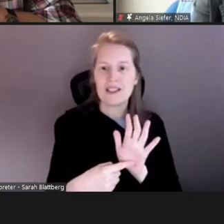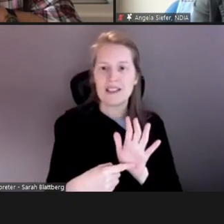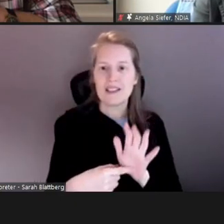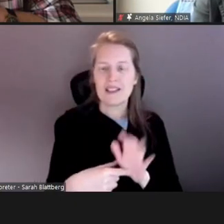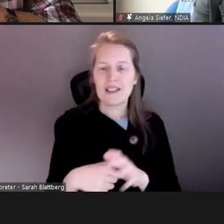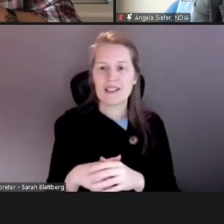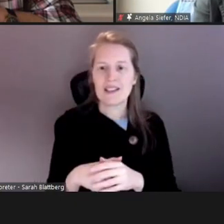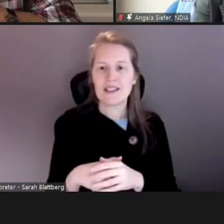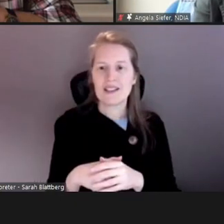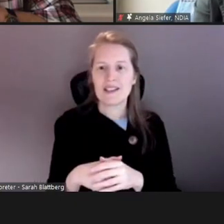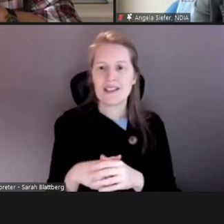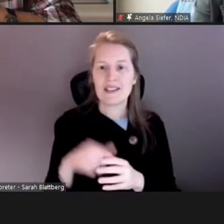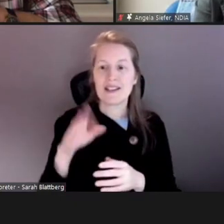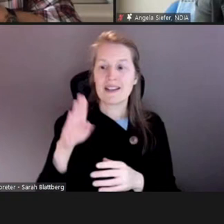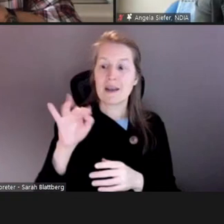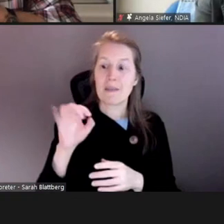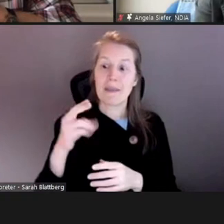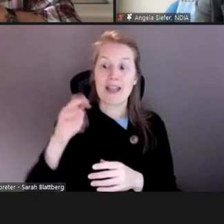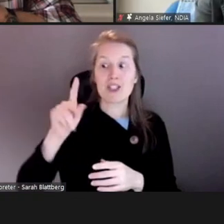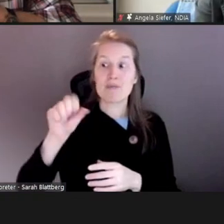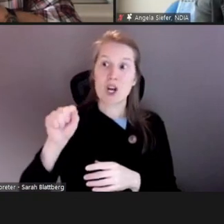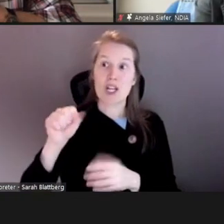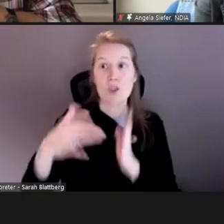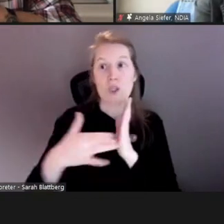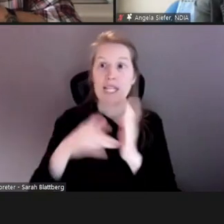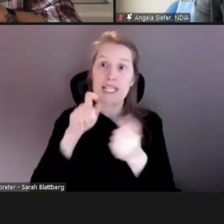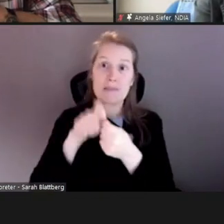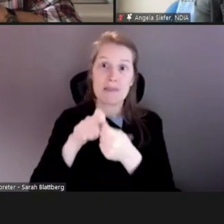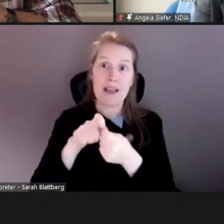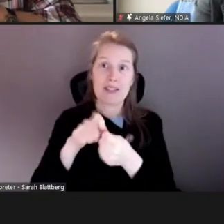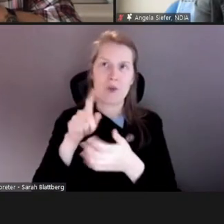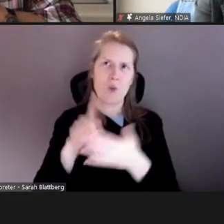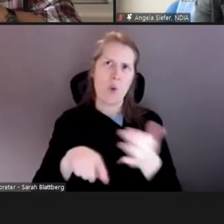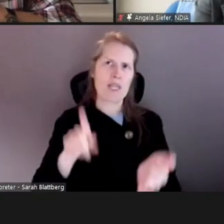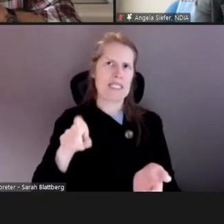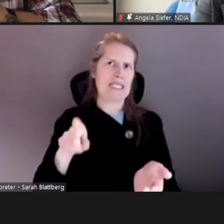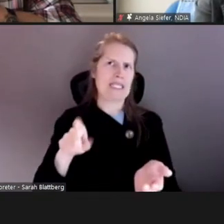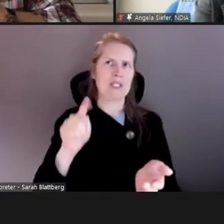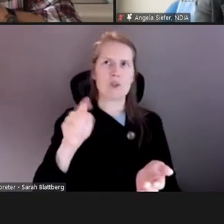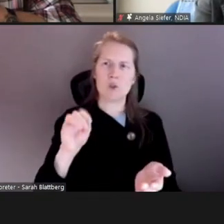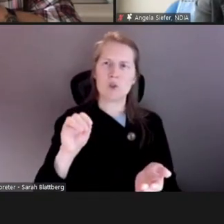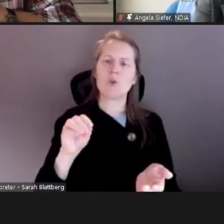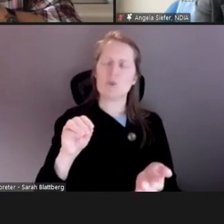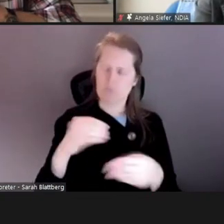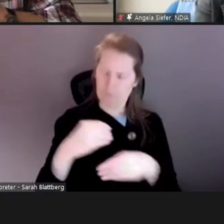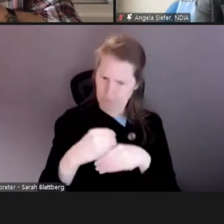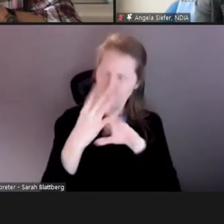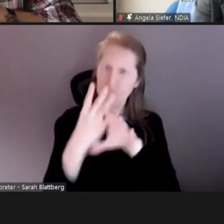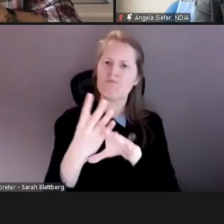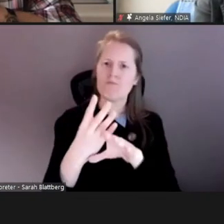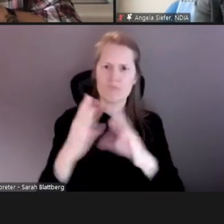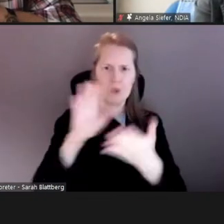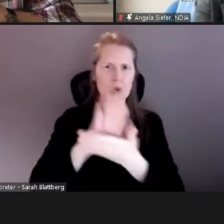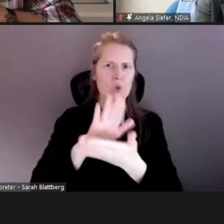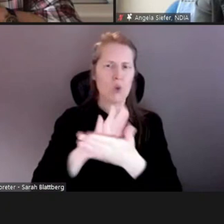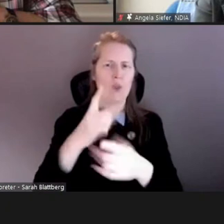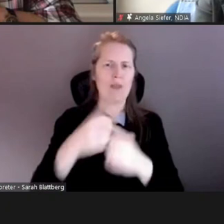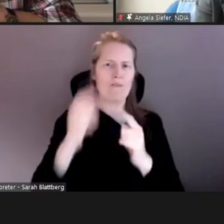the sort of the benchmarks, the tech specs for what you would need to be able to robustly access education from